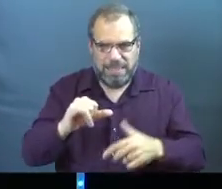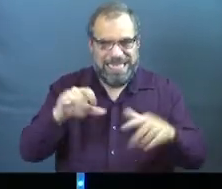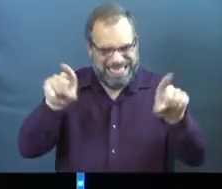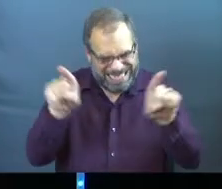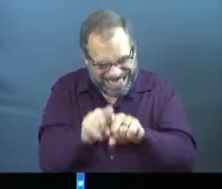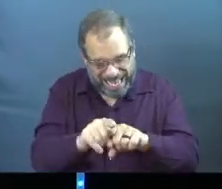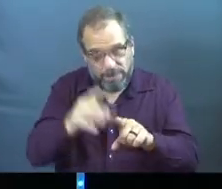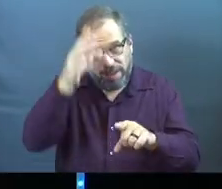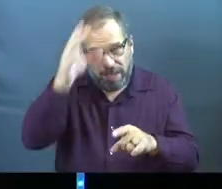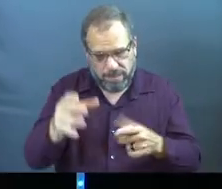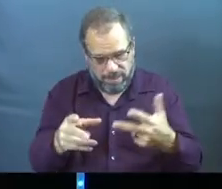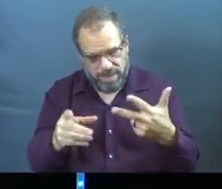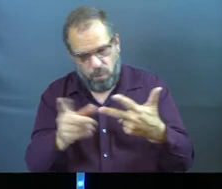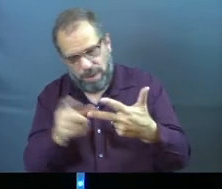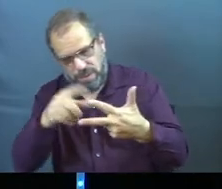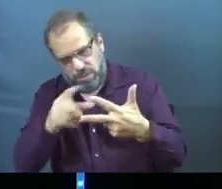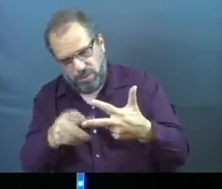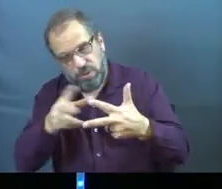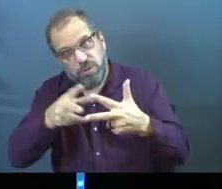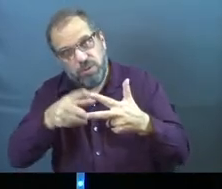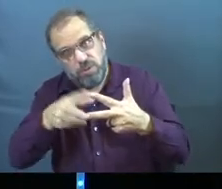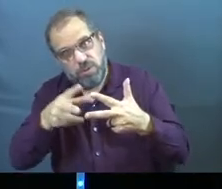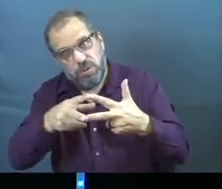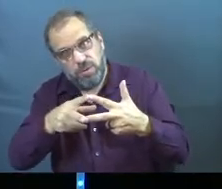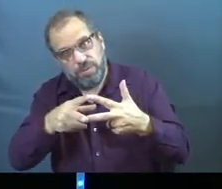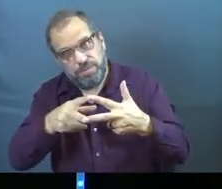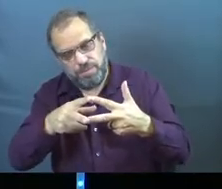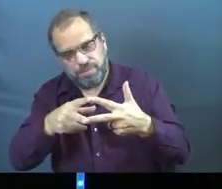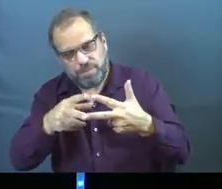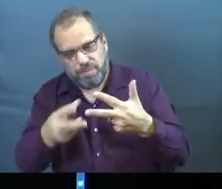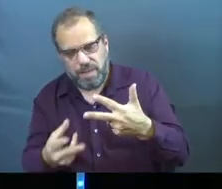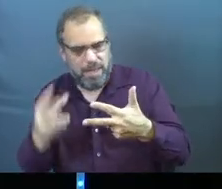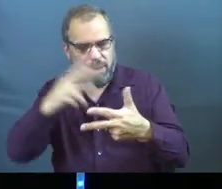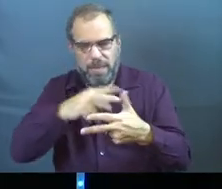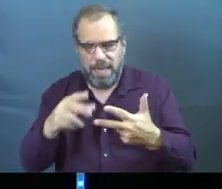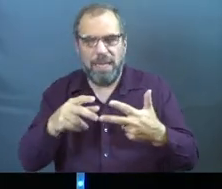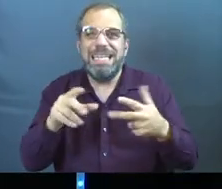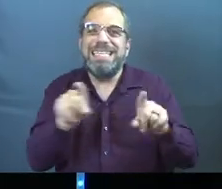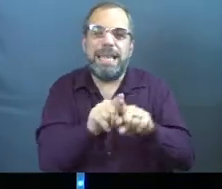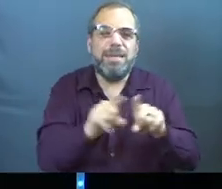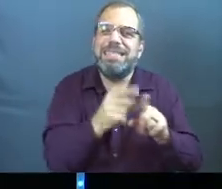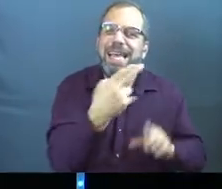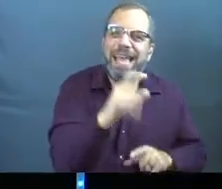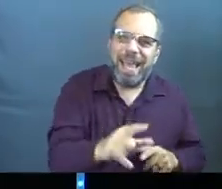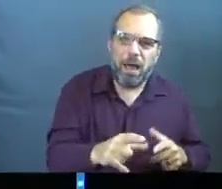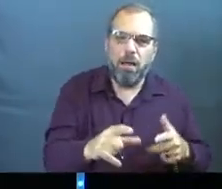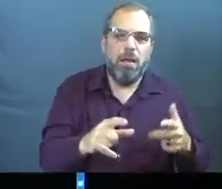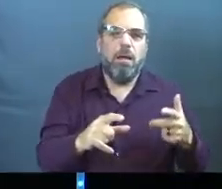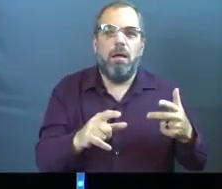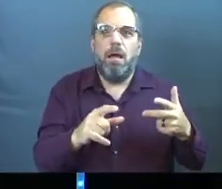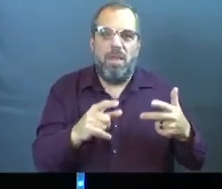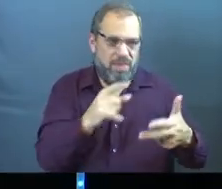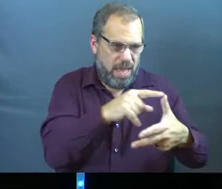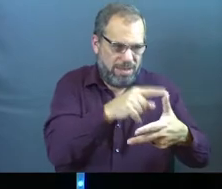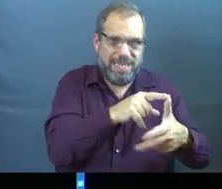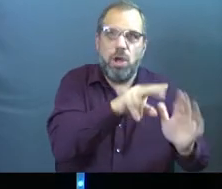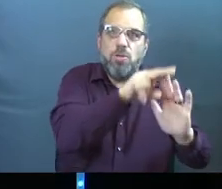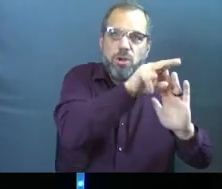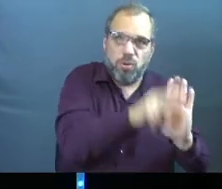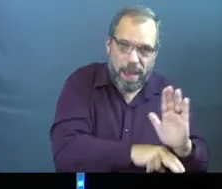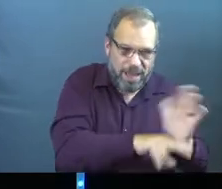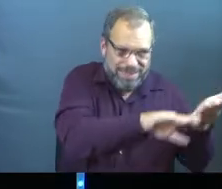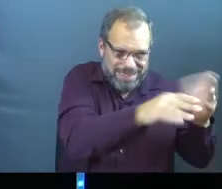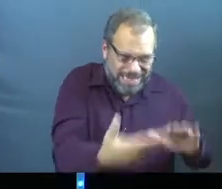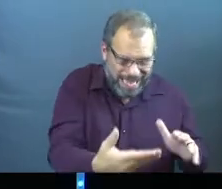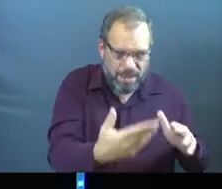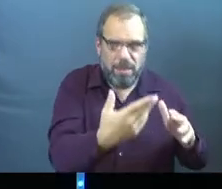same concept of one and two, there's now and then. It applies to hell, is what we see. That there's a place, there's the grave now, there's death,